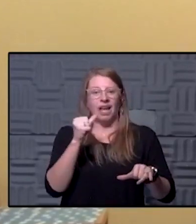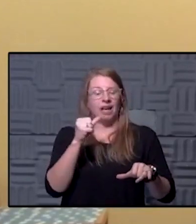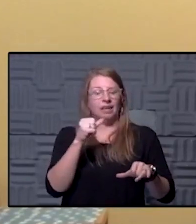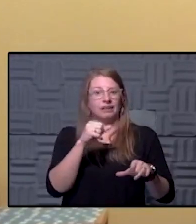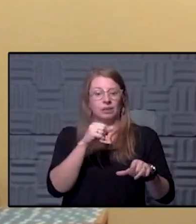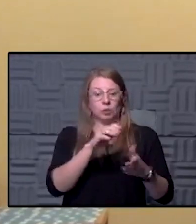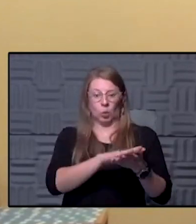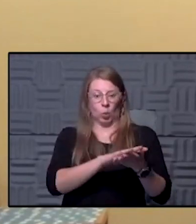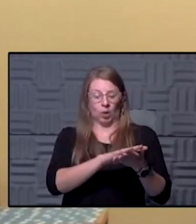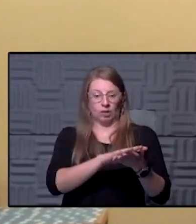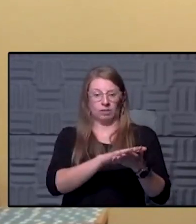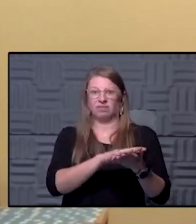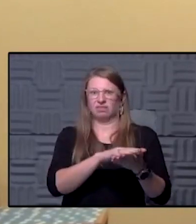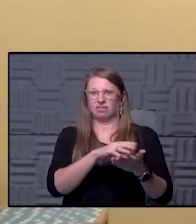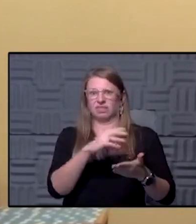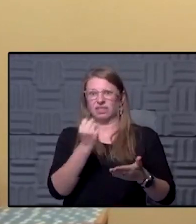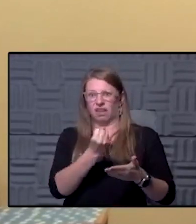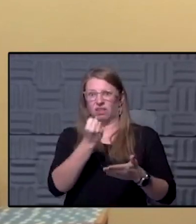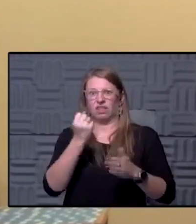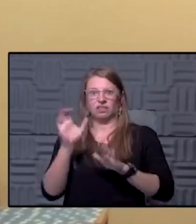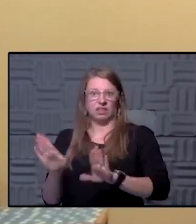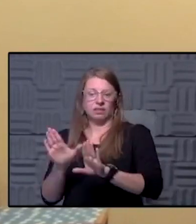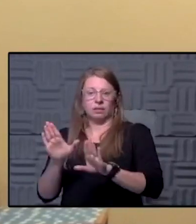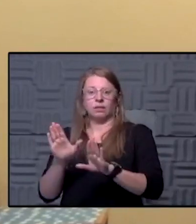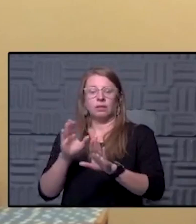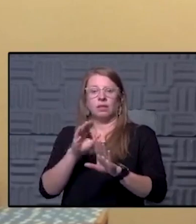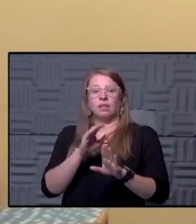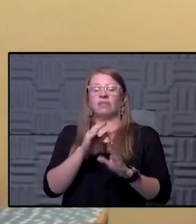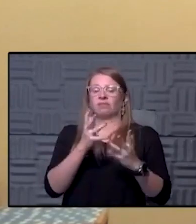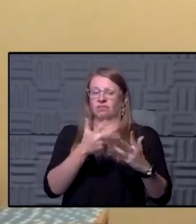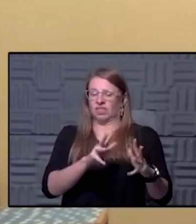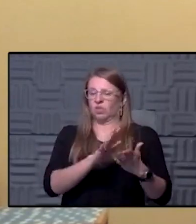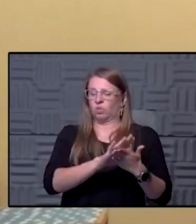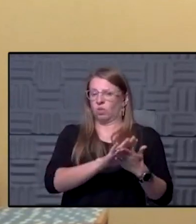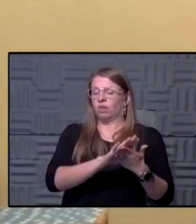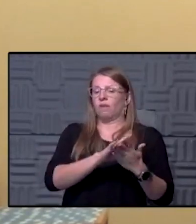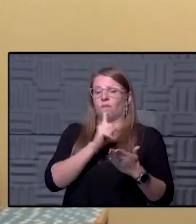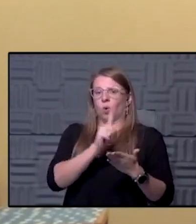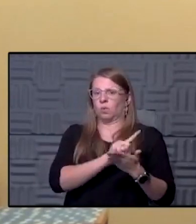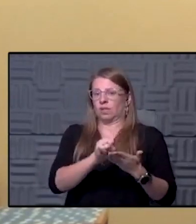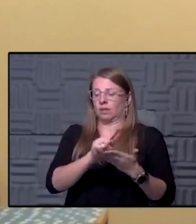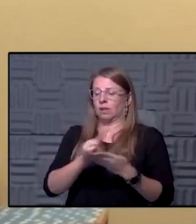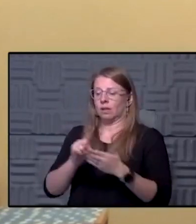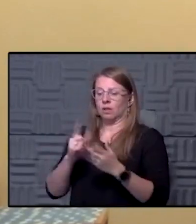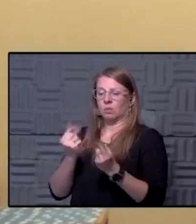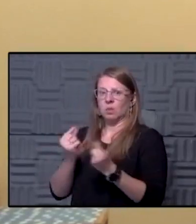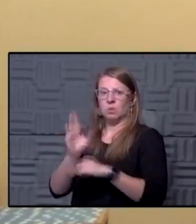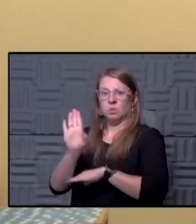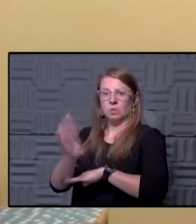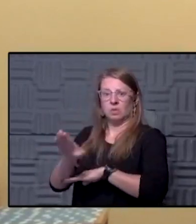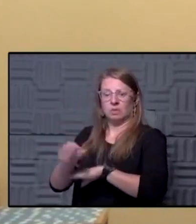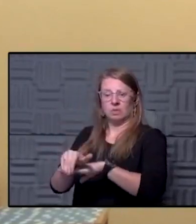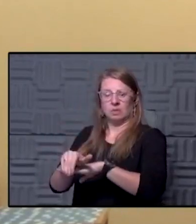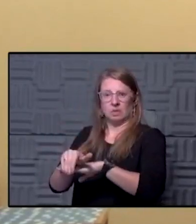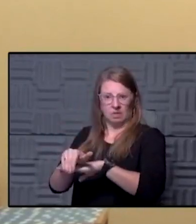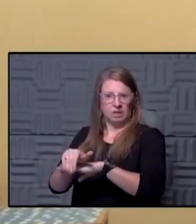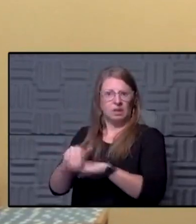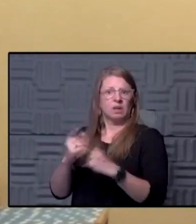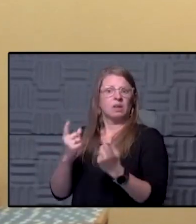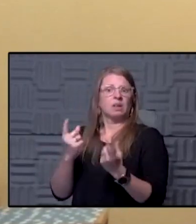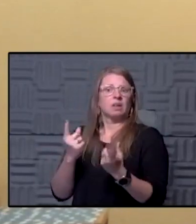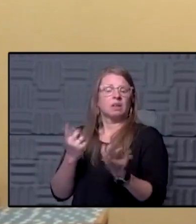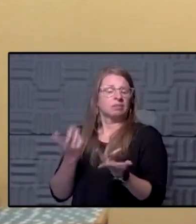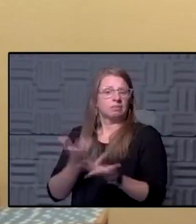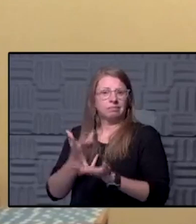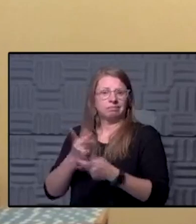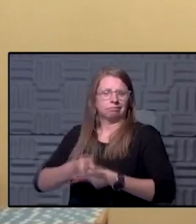we want you guys to be really careful, about what you do in the evening times, on weekends. And if your